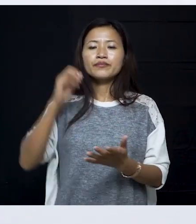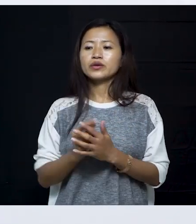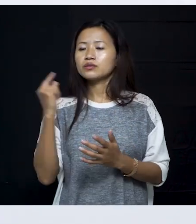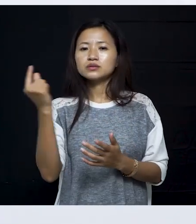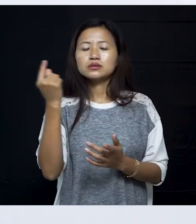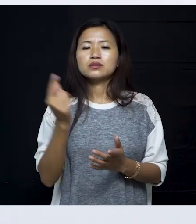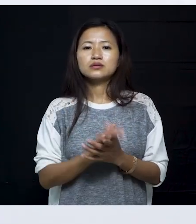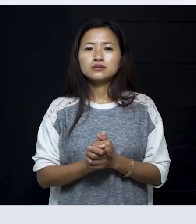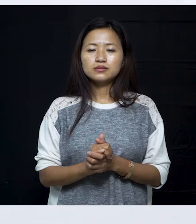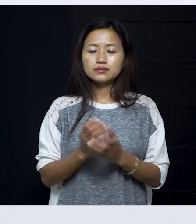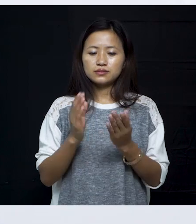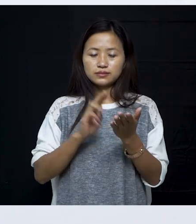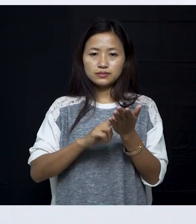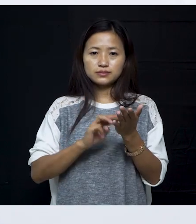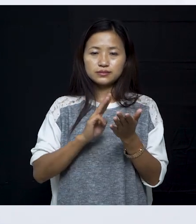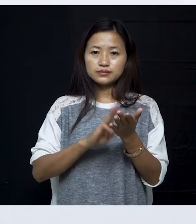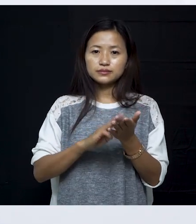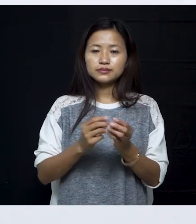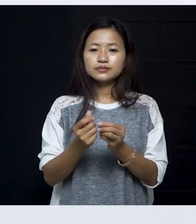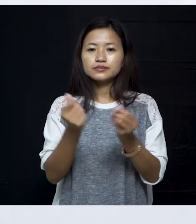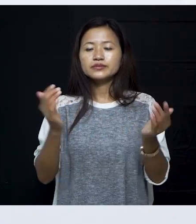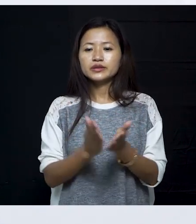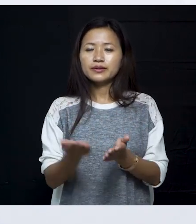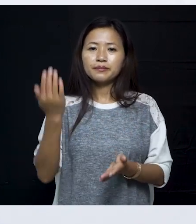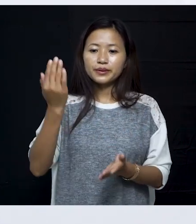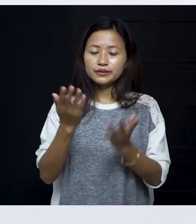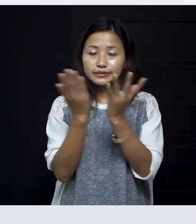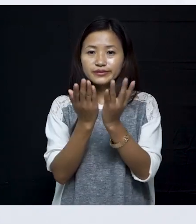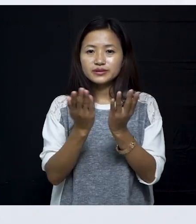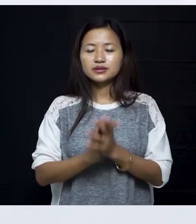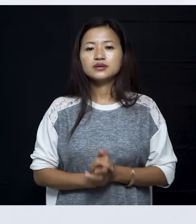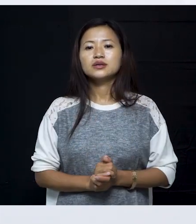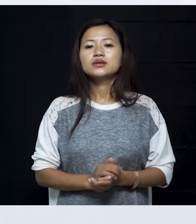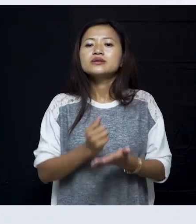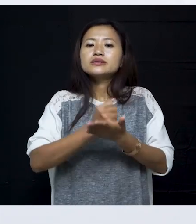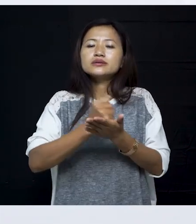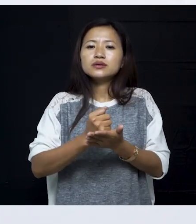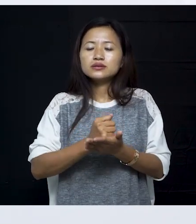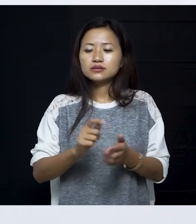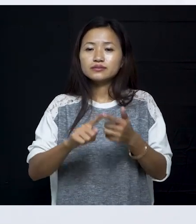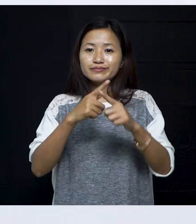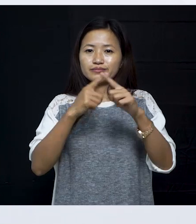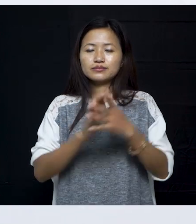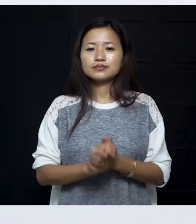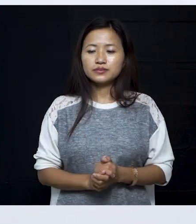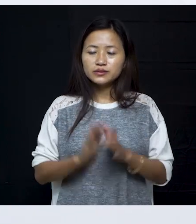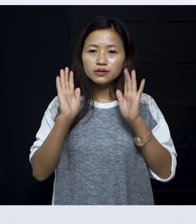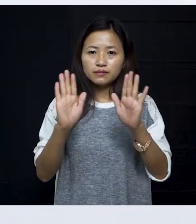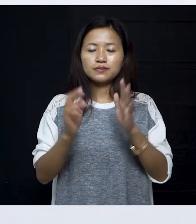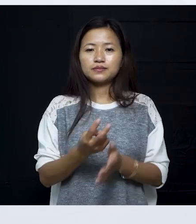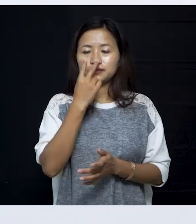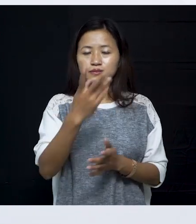your material, use it as your background study, and you can try these exercises. You can also have a